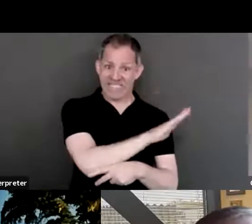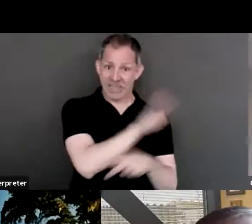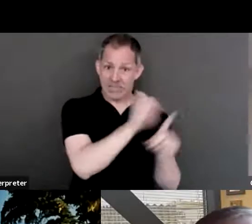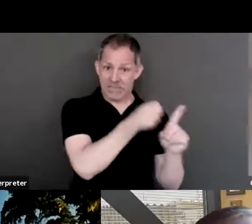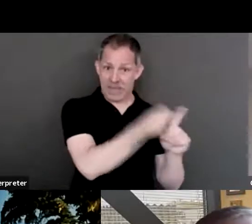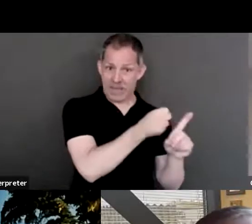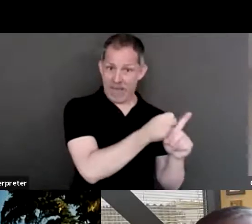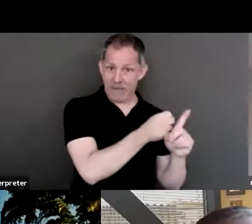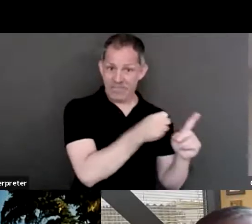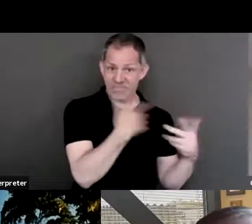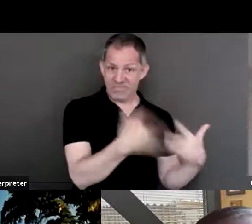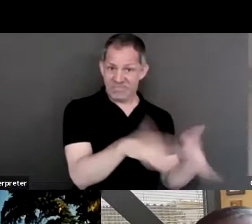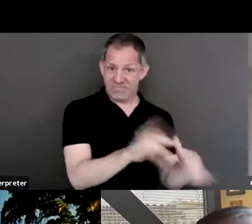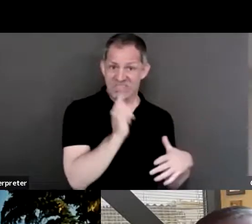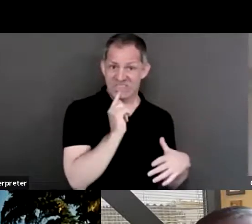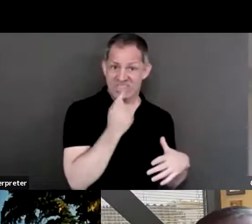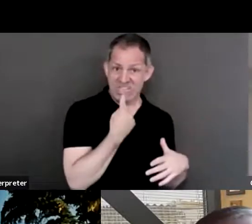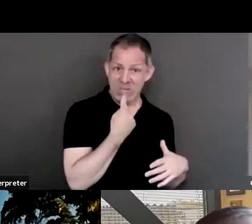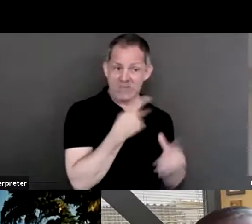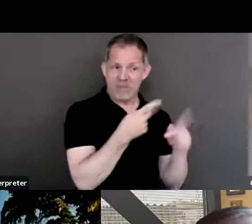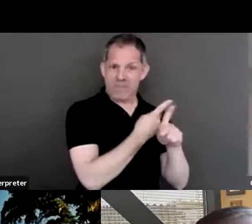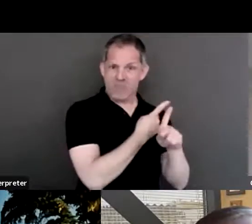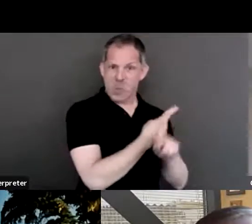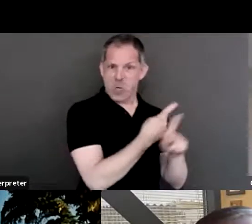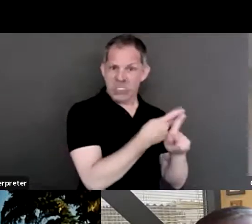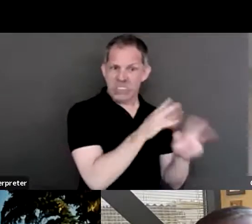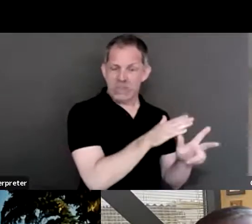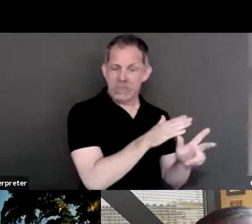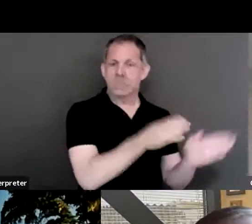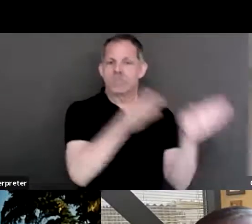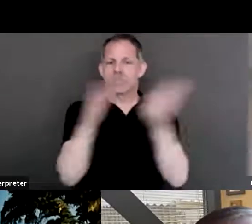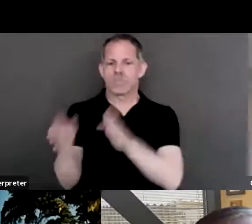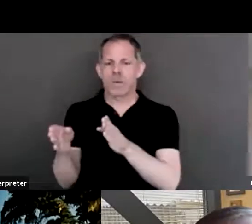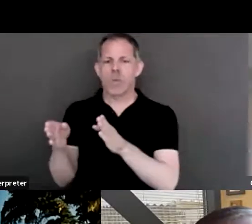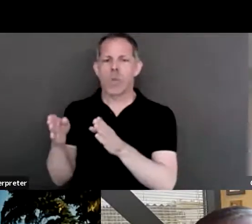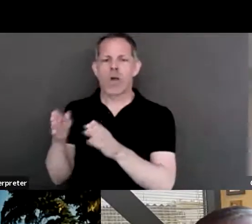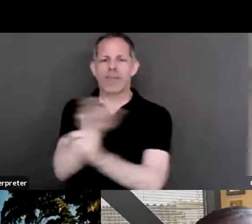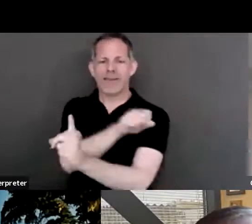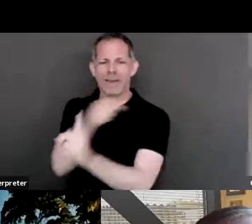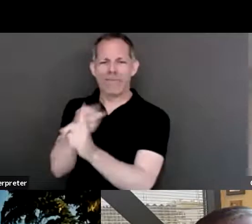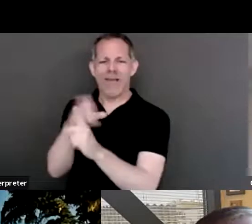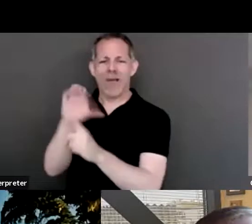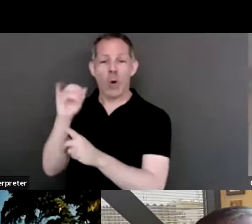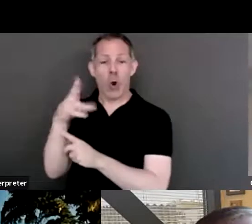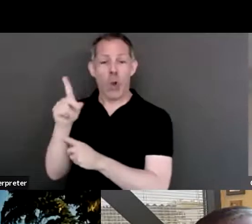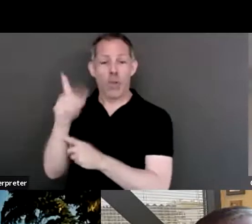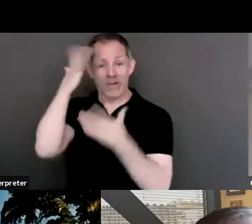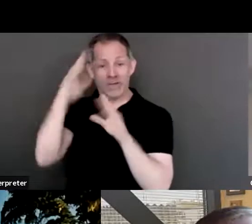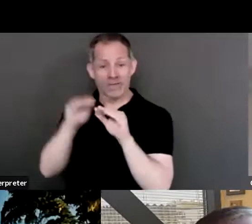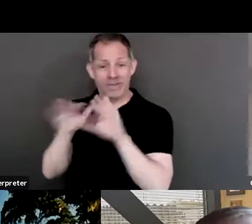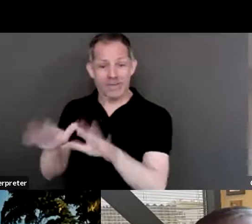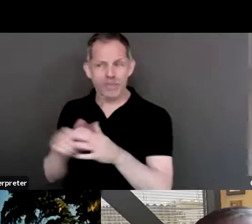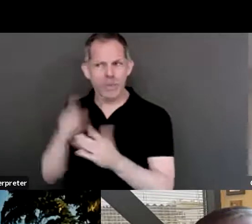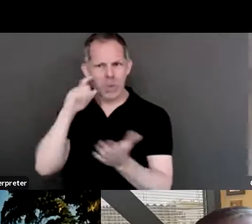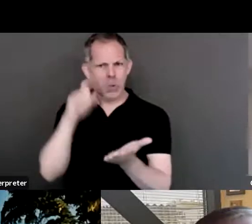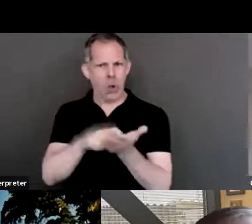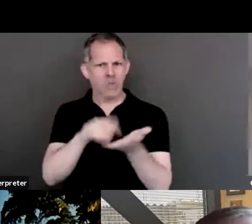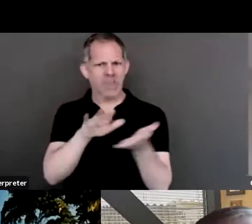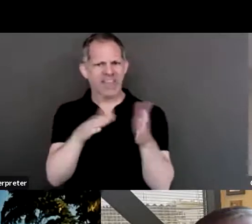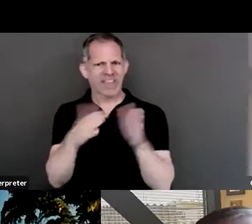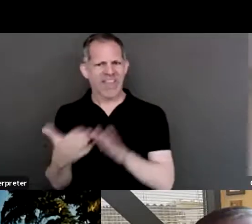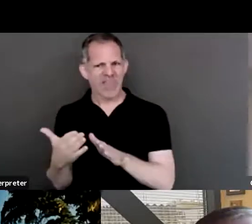slides that Dr. Spitters shared, opioid-related deaths have nearly doubled between 2016 and